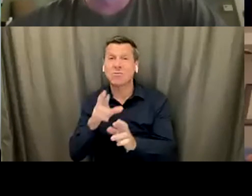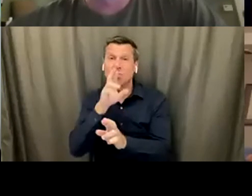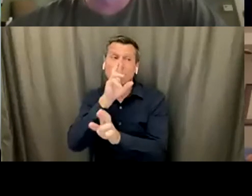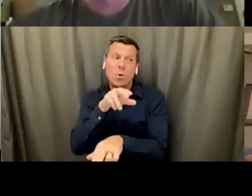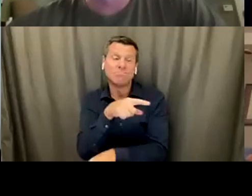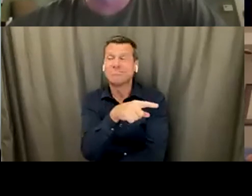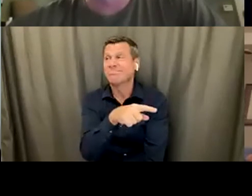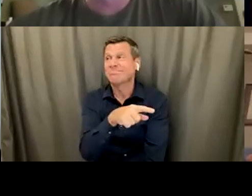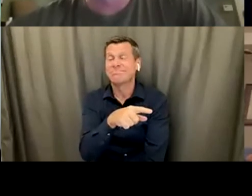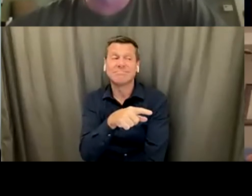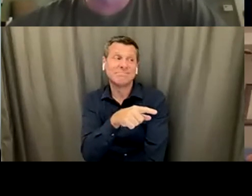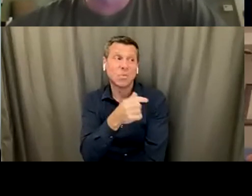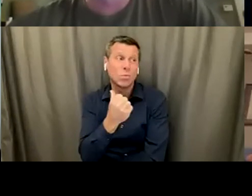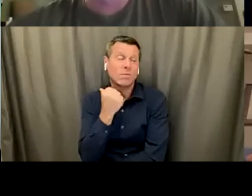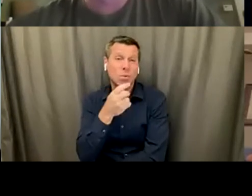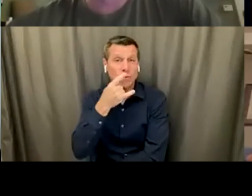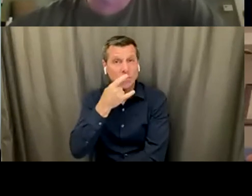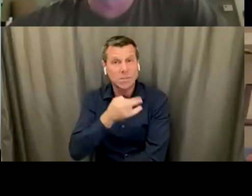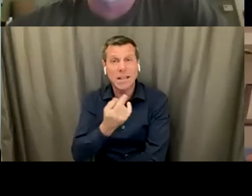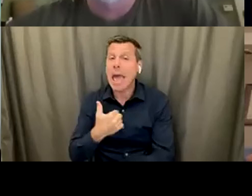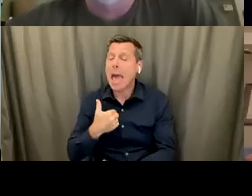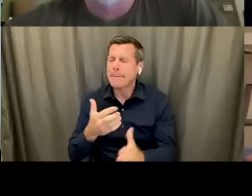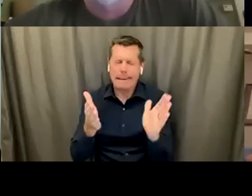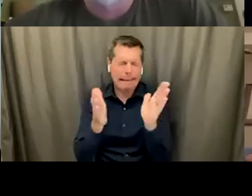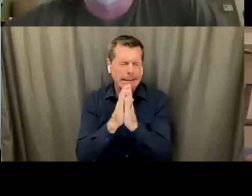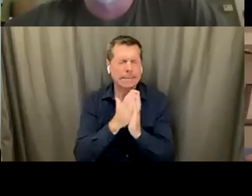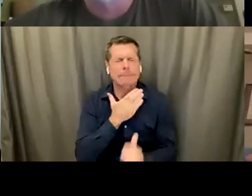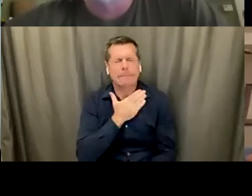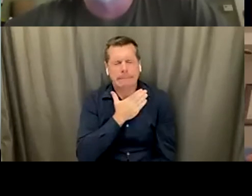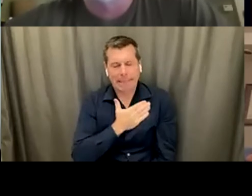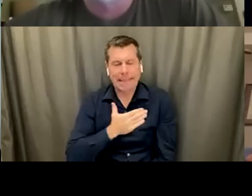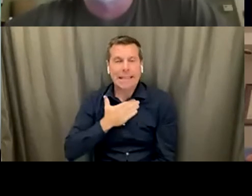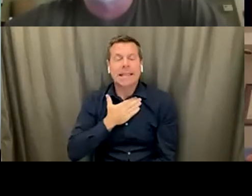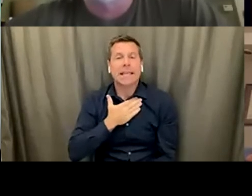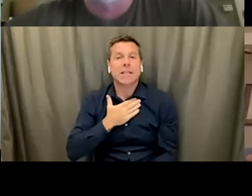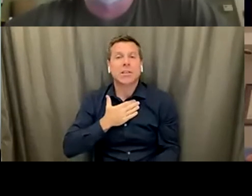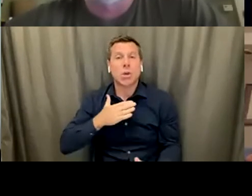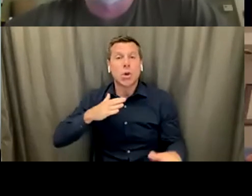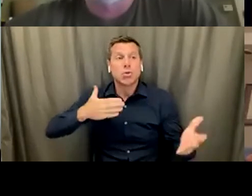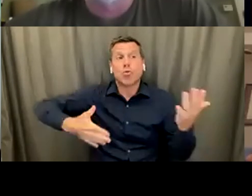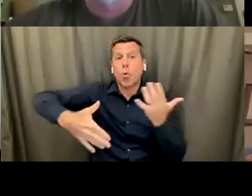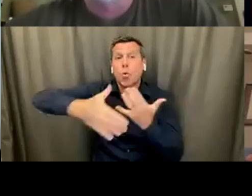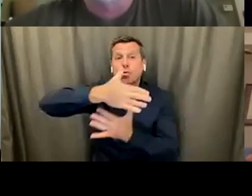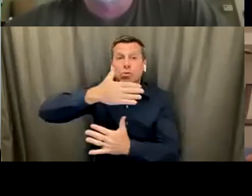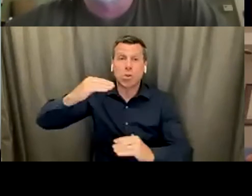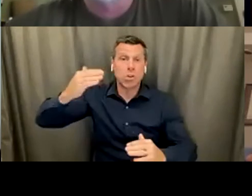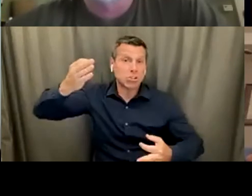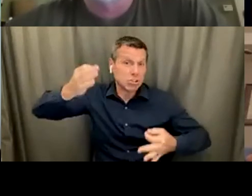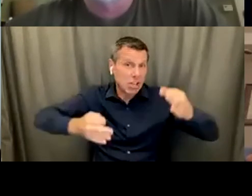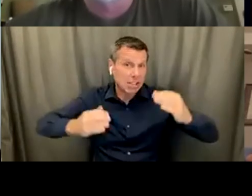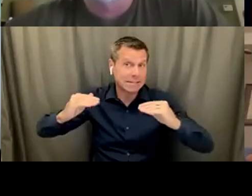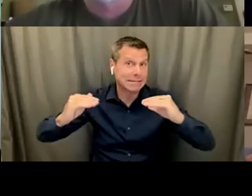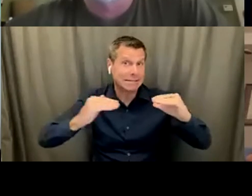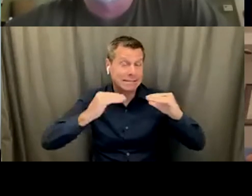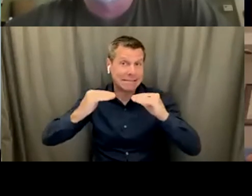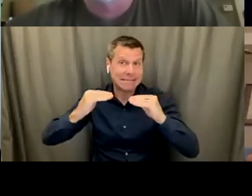just ask, this is my personal plea, it's based on social justice issue, it's based on the jail system, it's